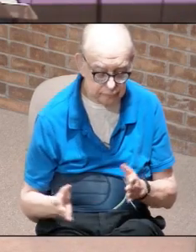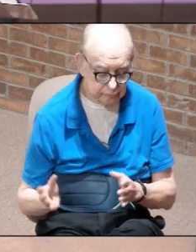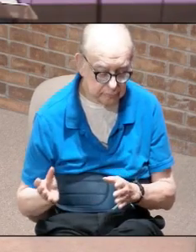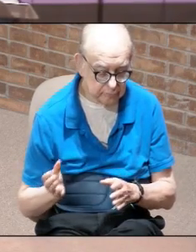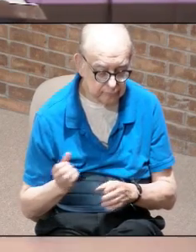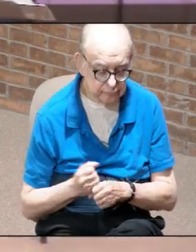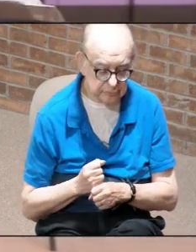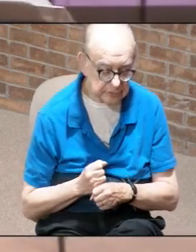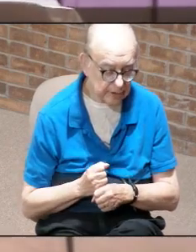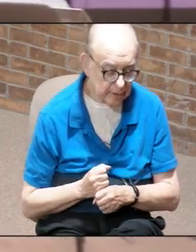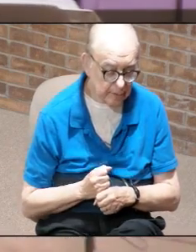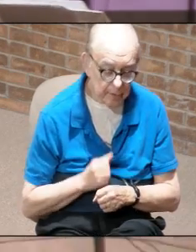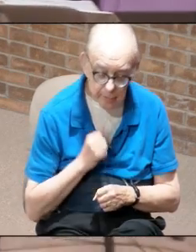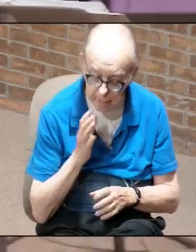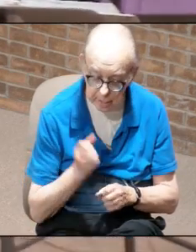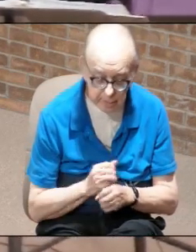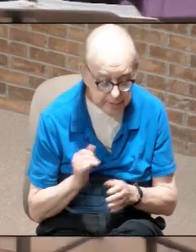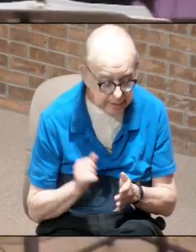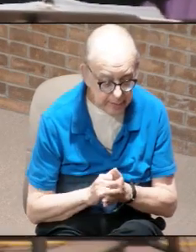getting, they're not going to get.